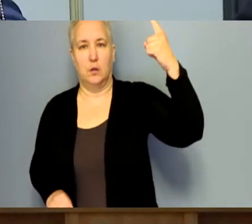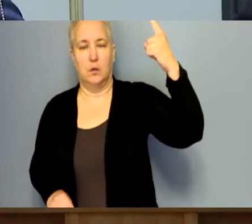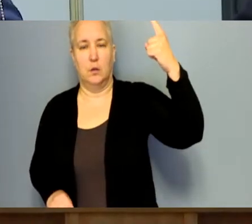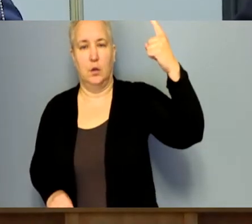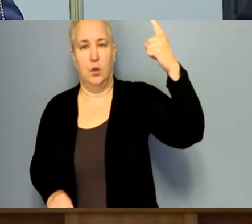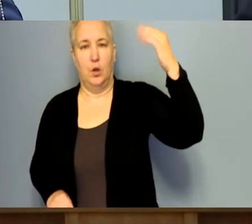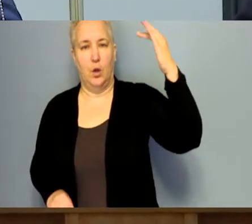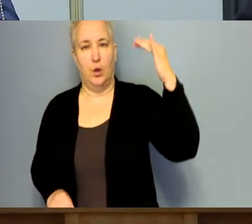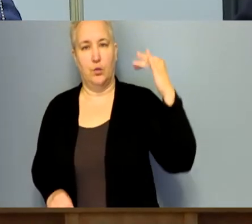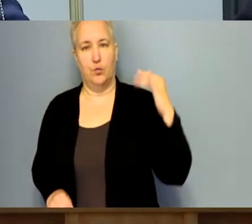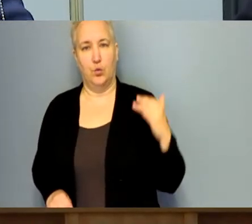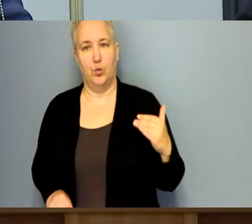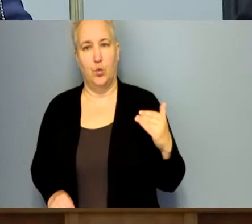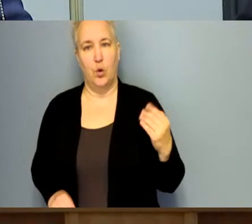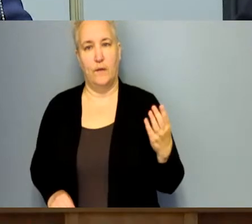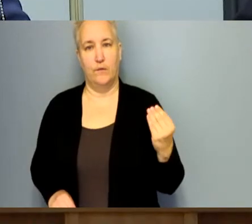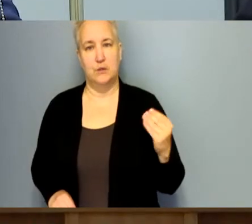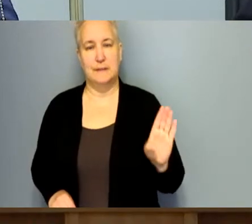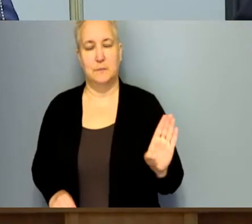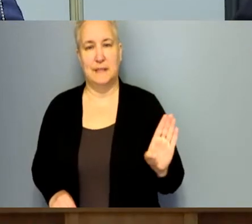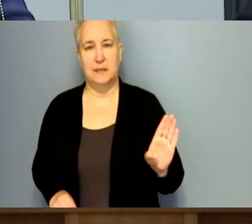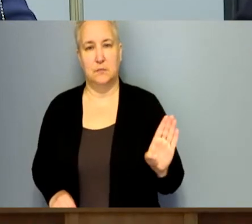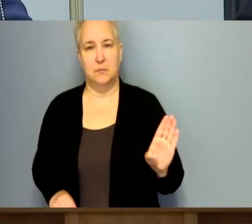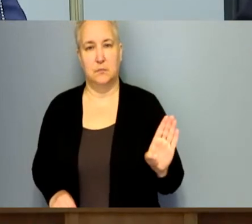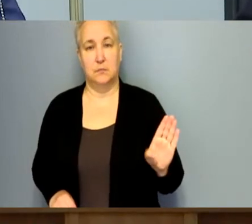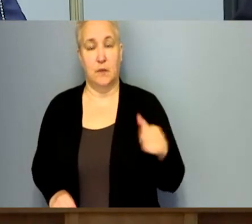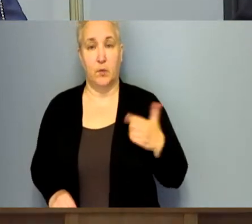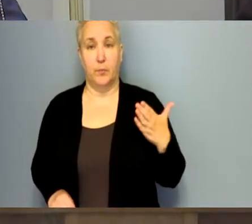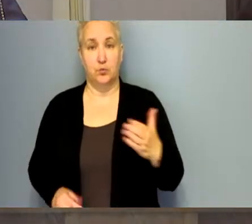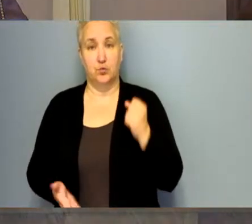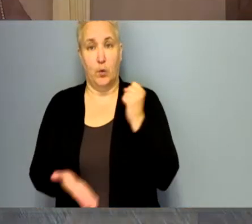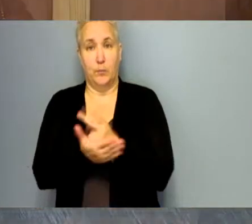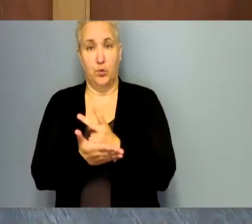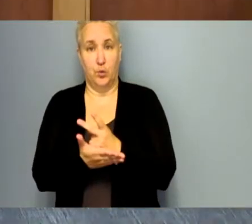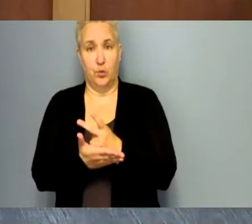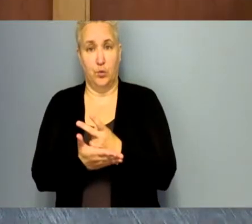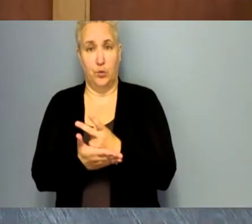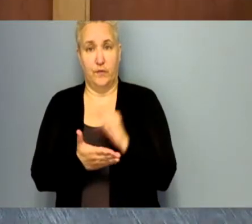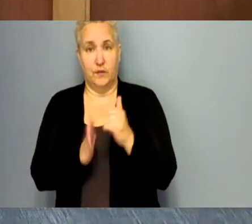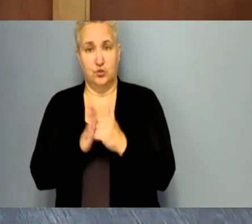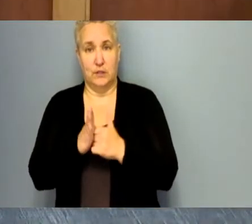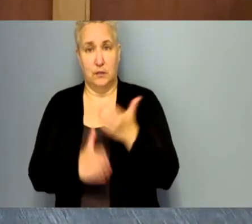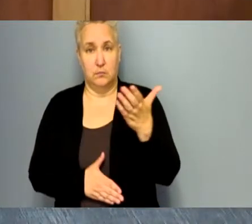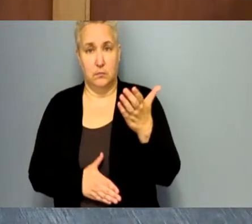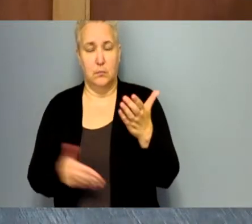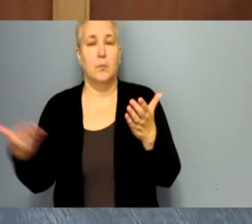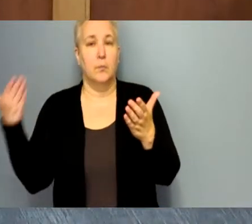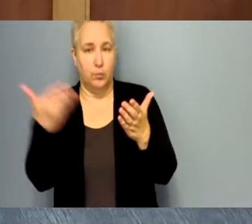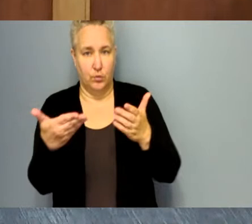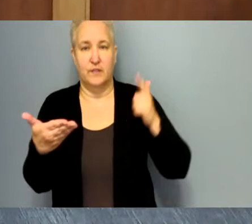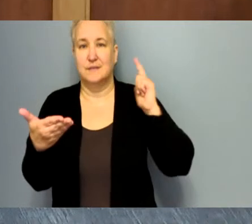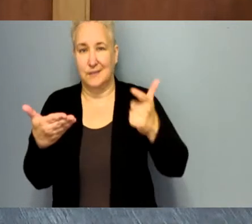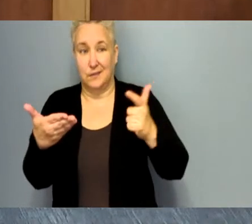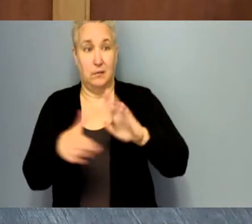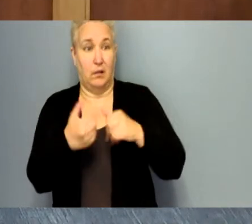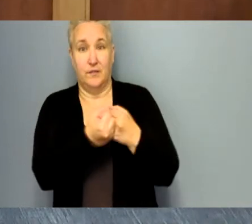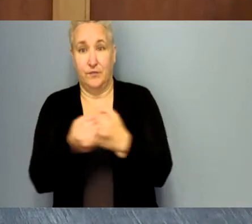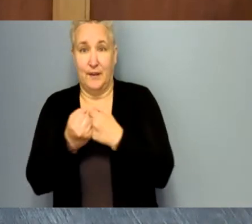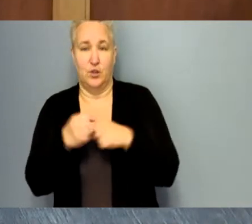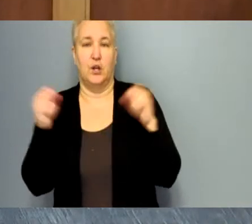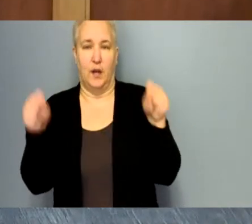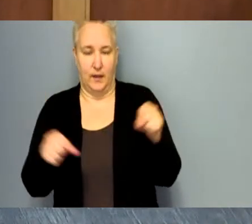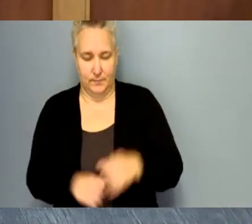through 14B. Is there a motion to approve the consent agenda? So moved. Second. All in favor?